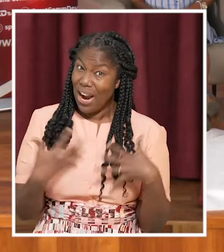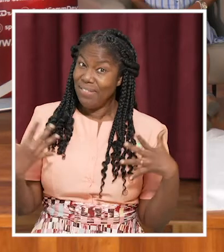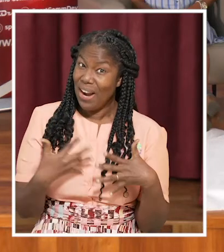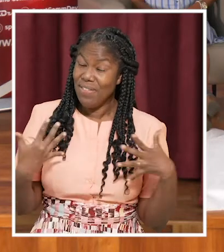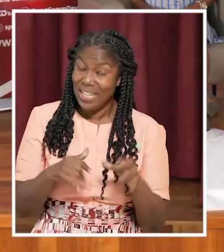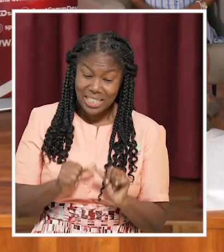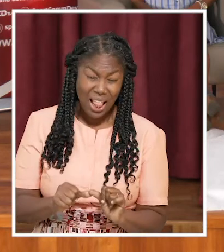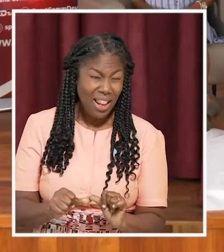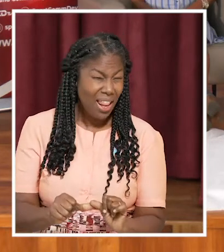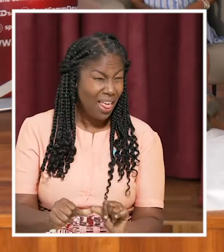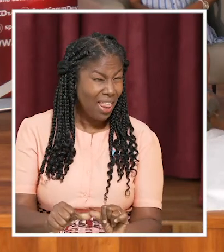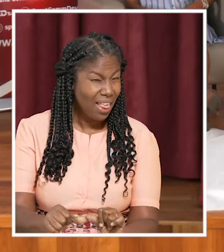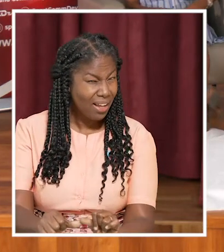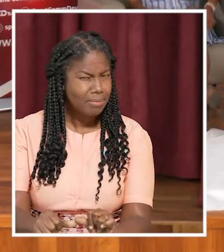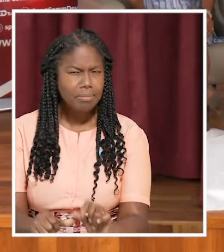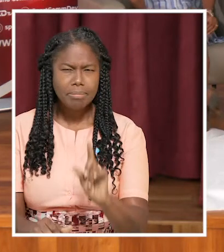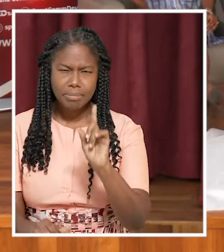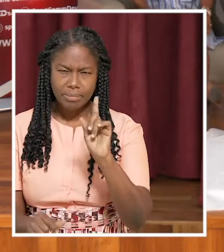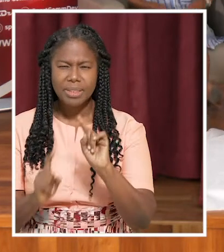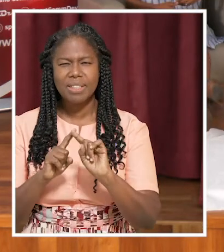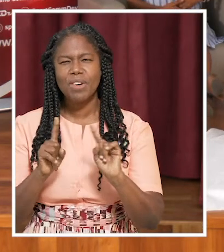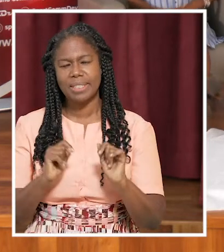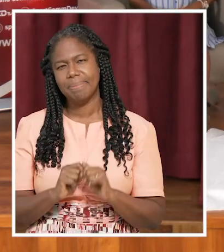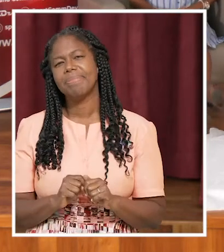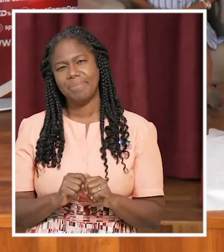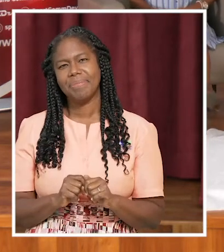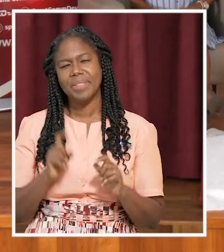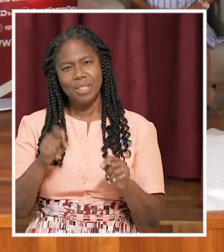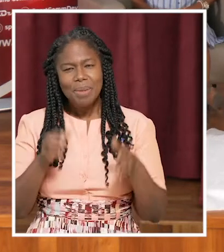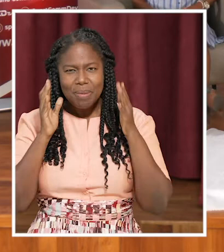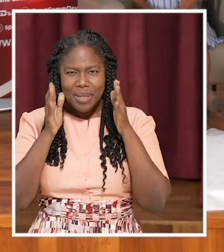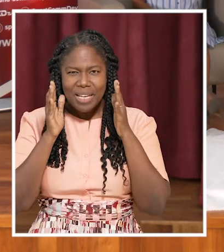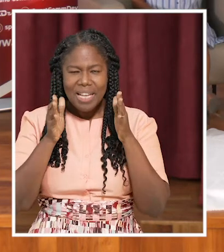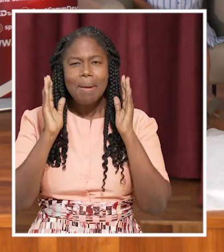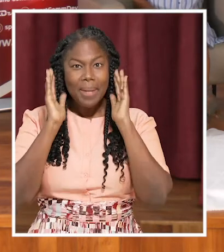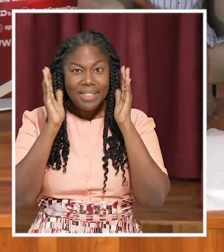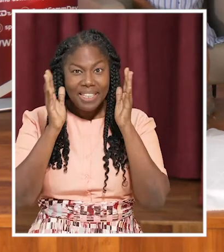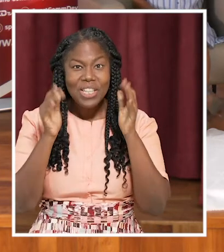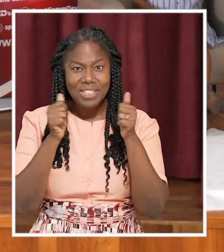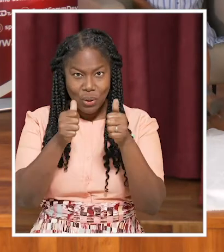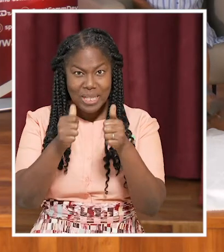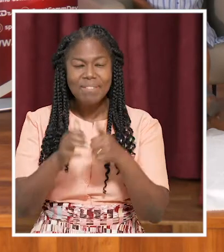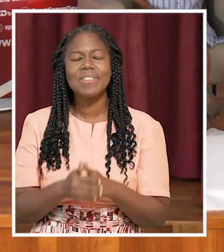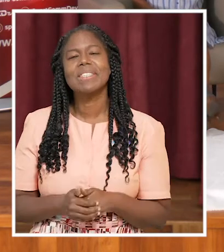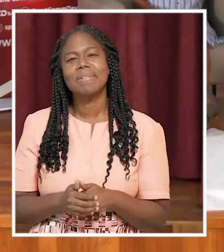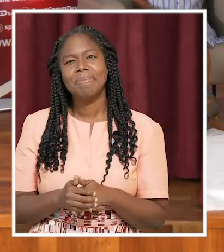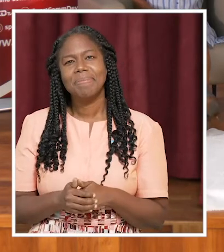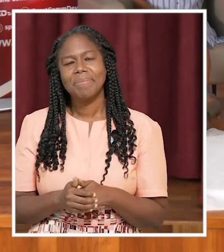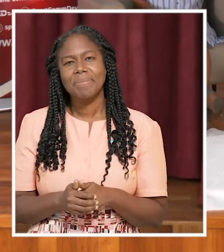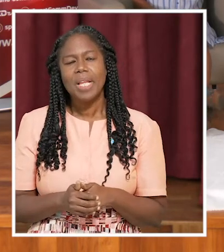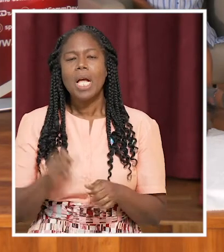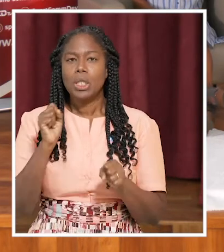think, I remember we were having this discussion where we were tying what happens mentally to what happens